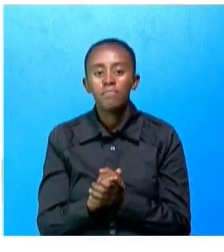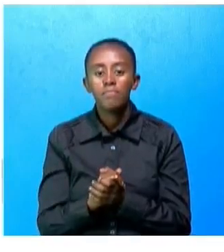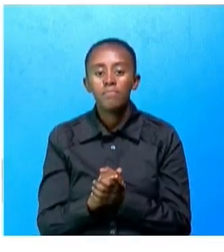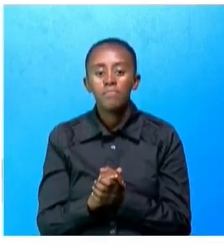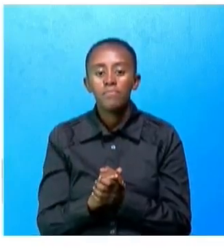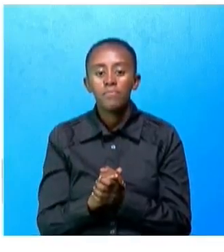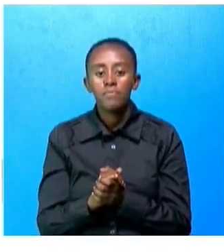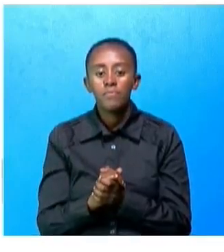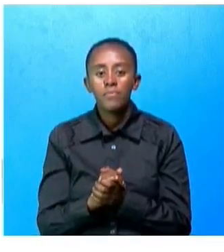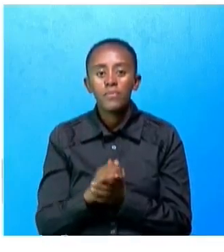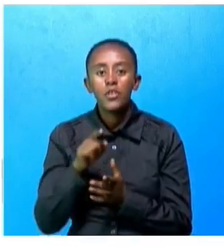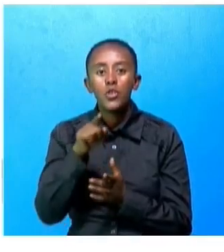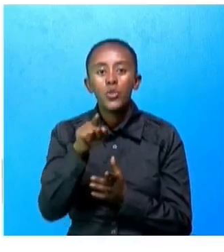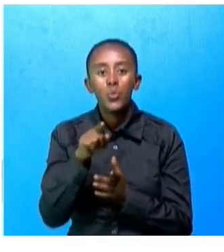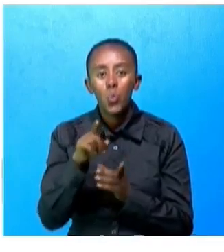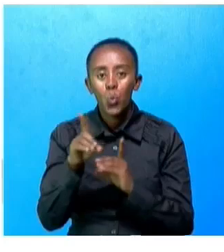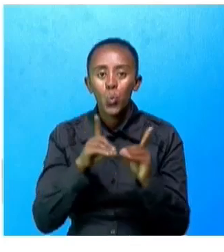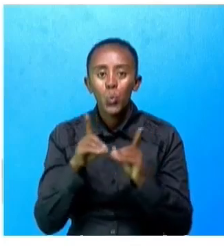you didn't